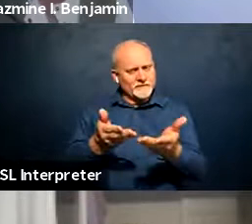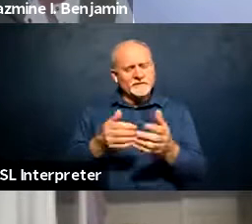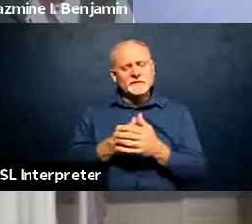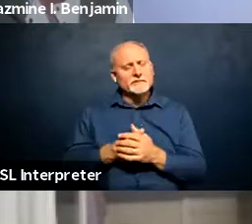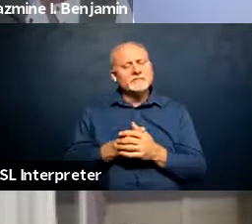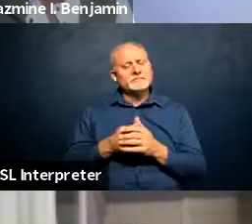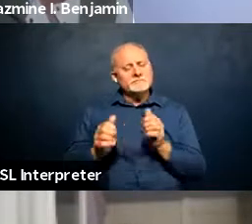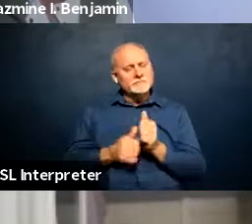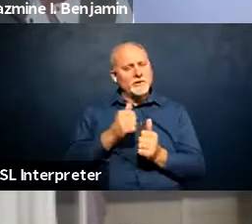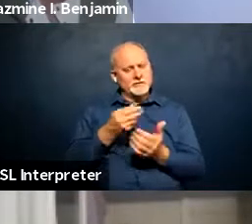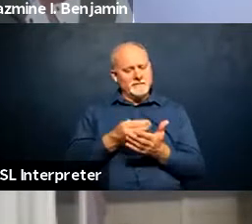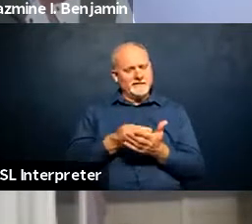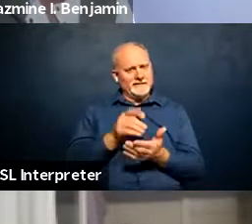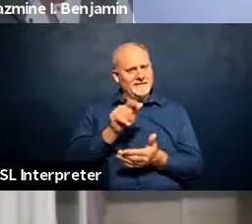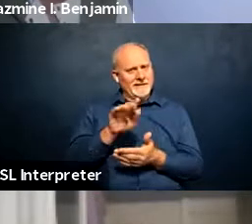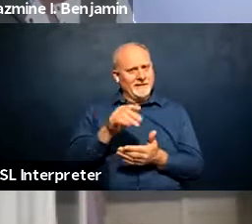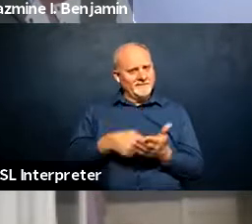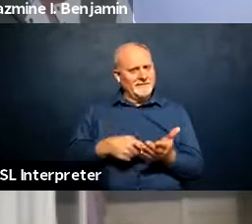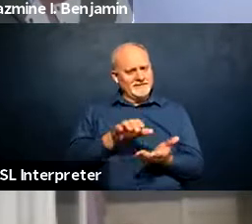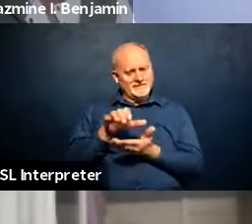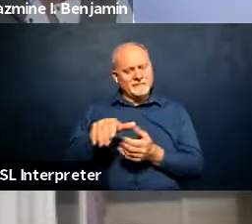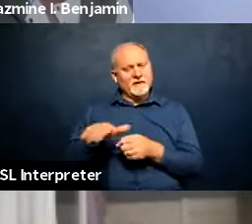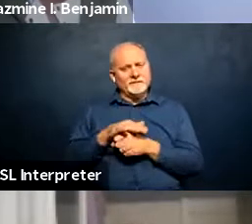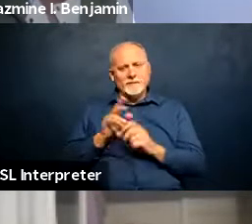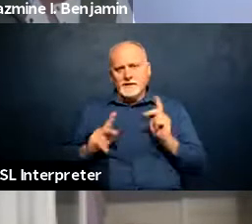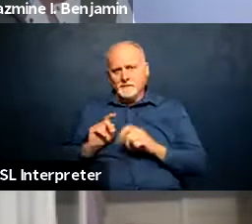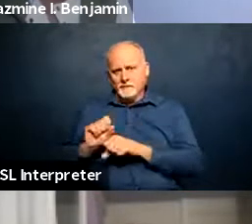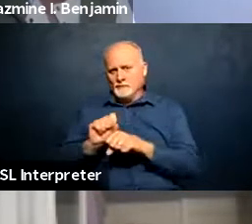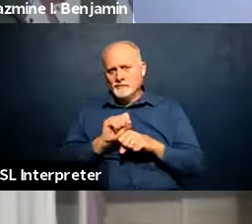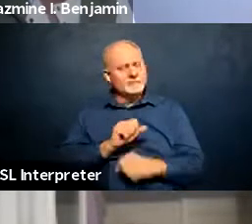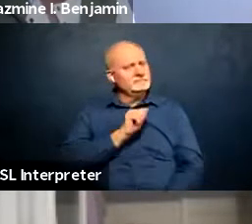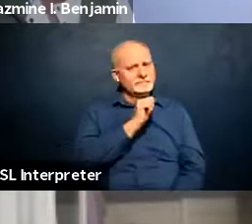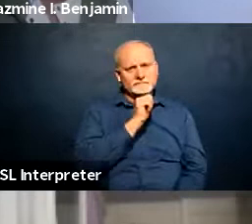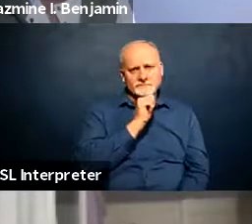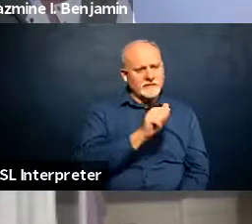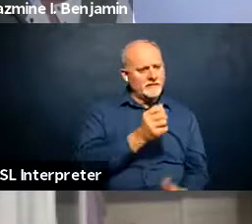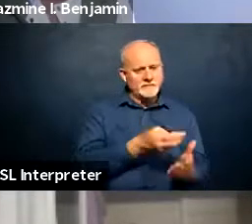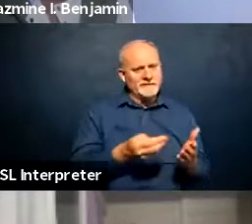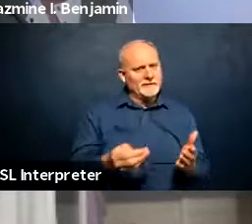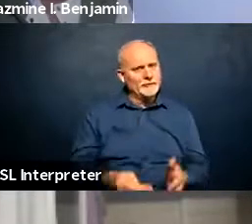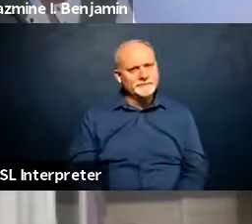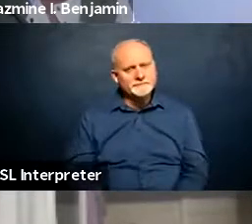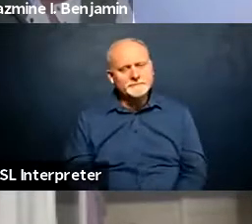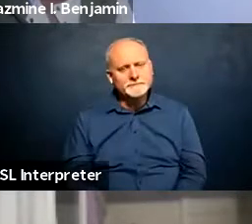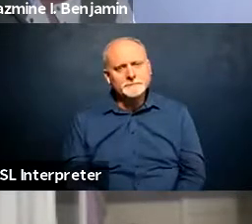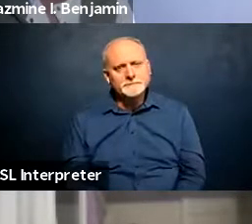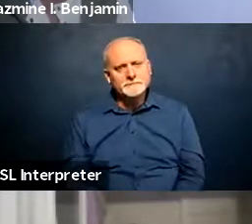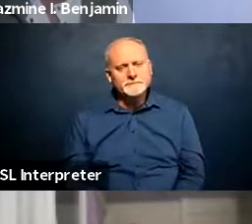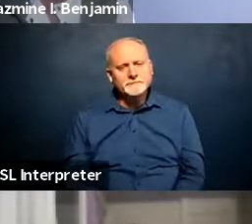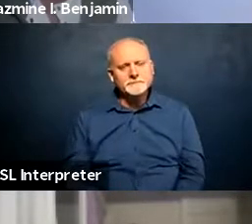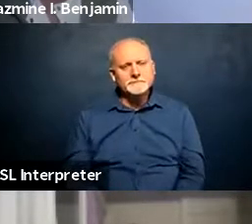major part of the lab fees are actually covering person costs, not materials.